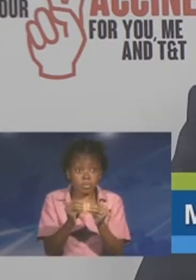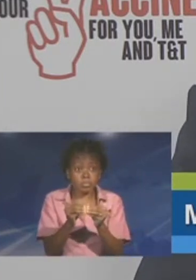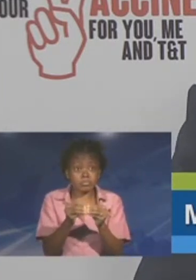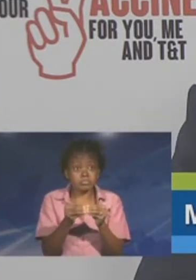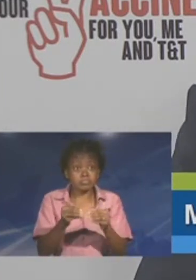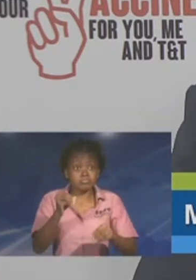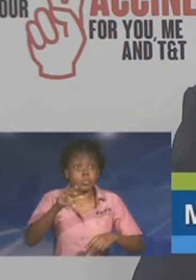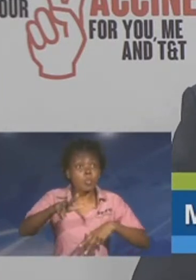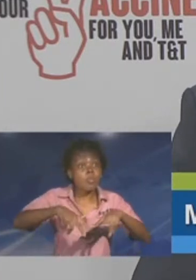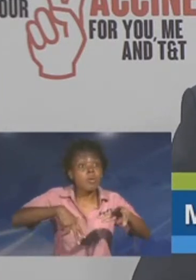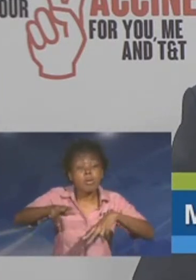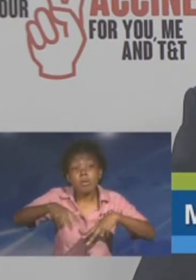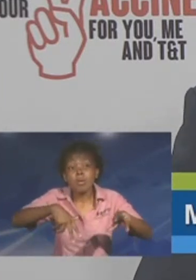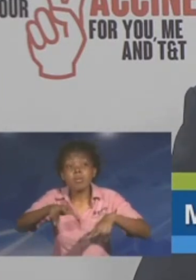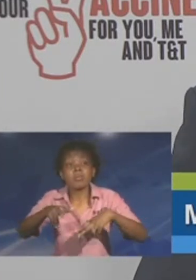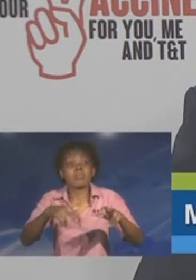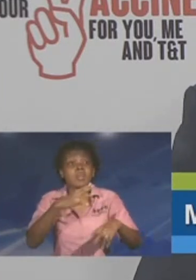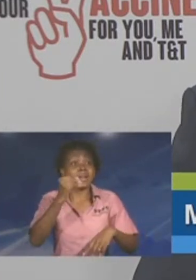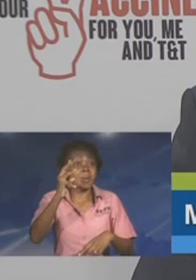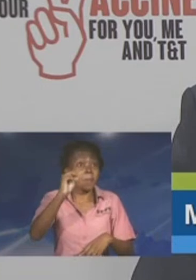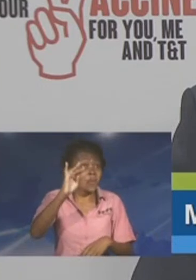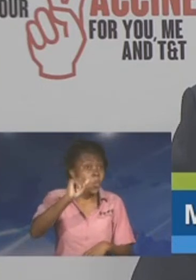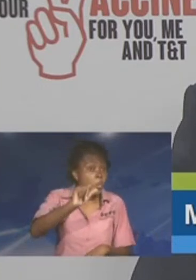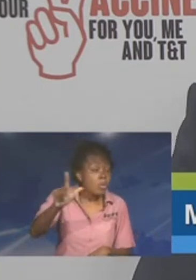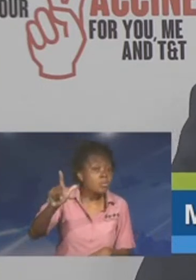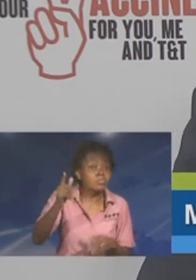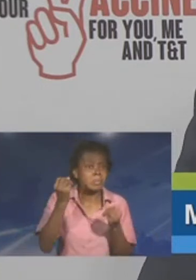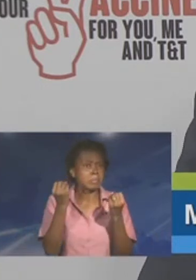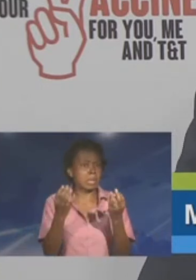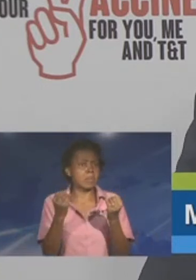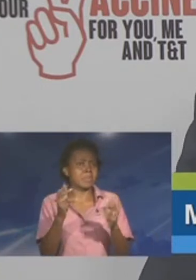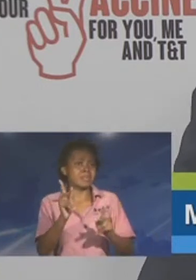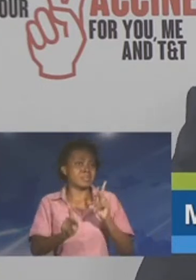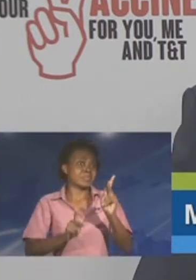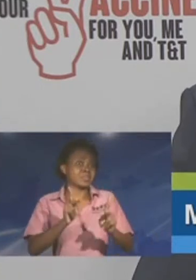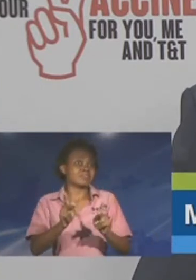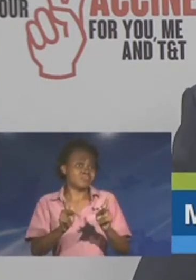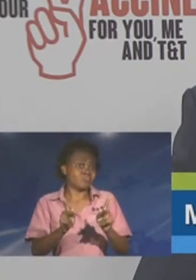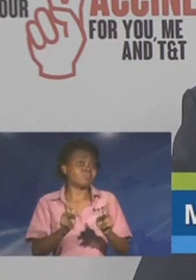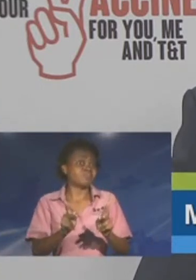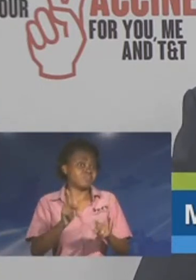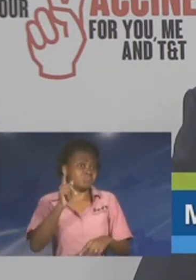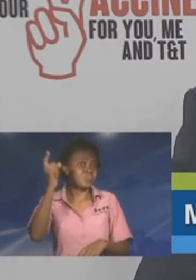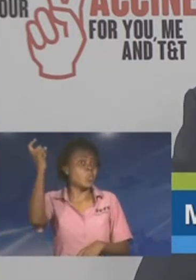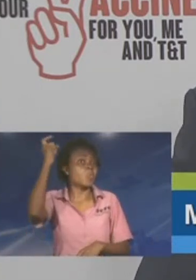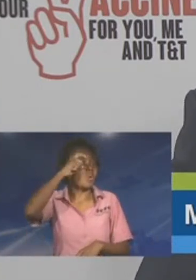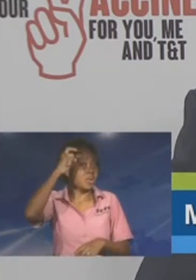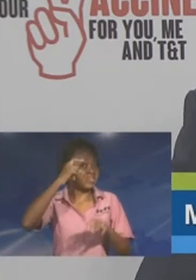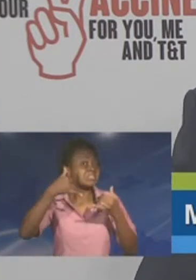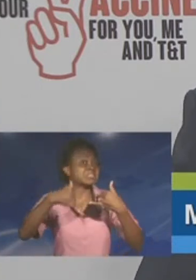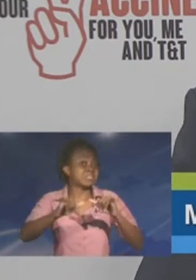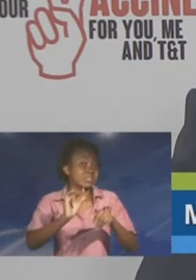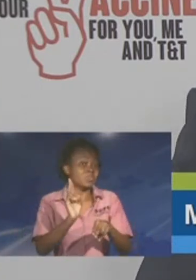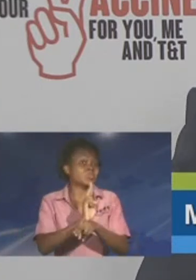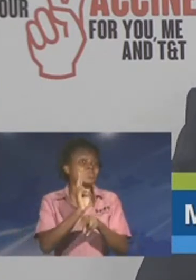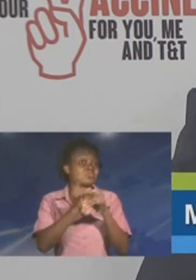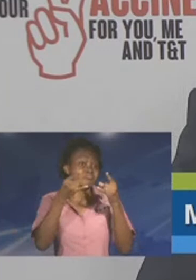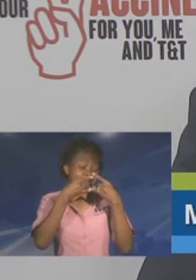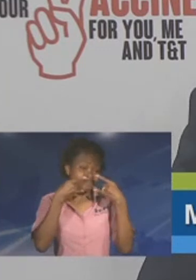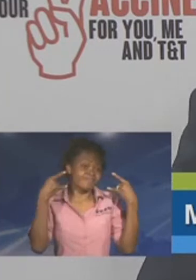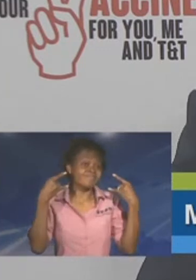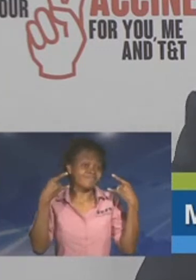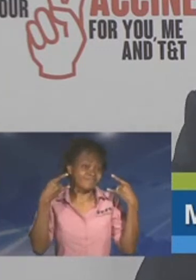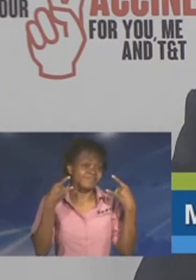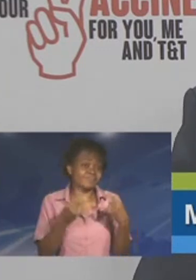that a lot of people wisely are masking. And for that, Yolande, I want to congratulate the